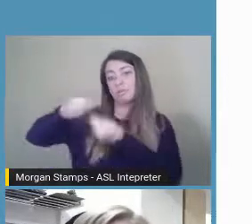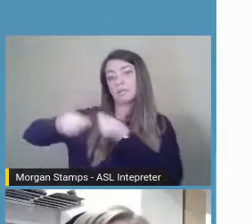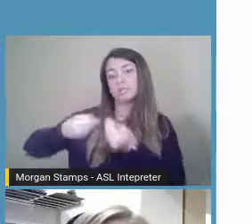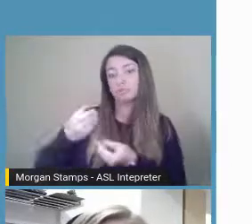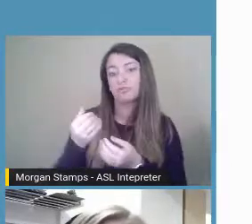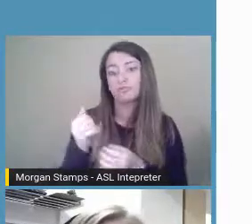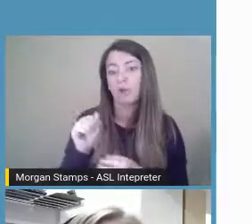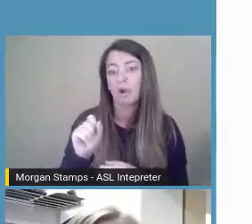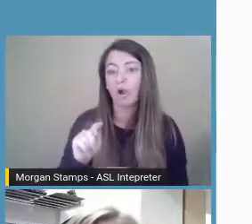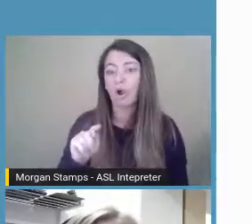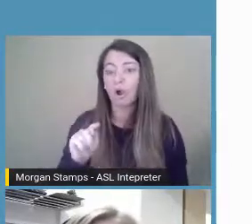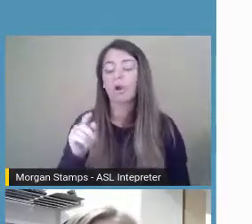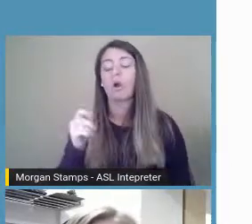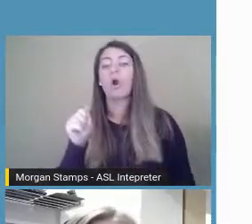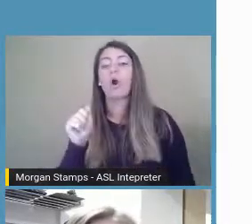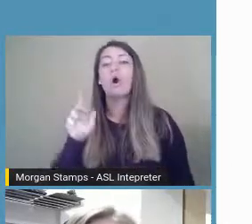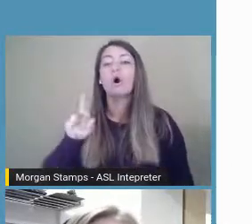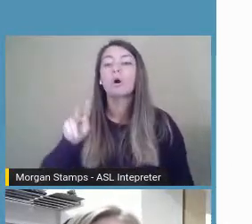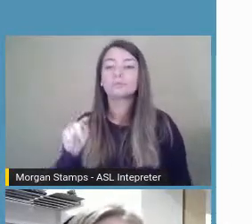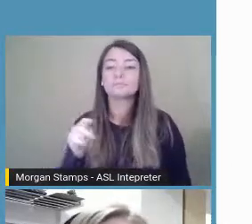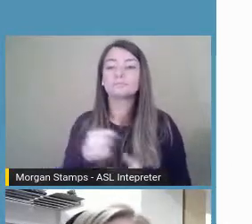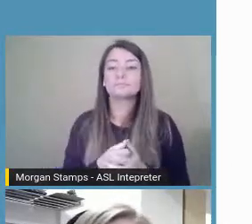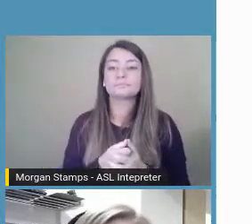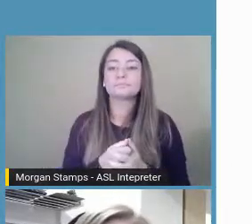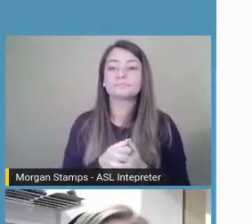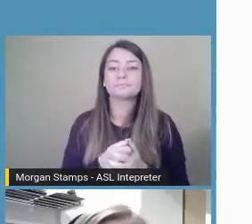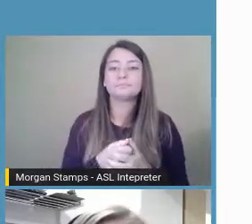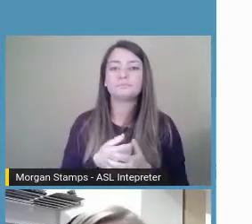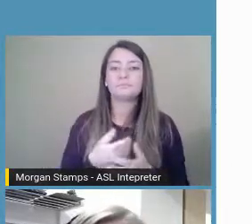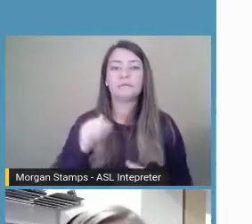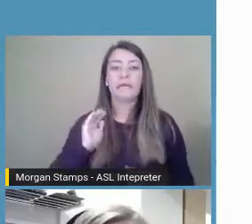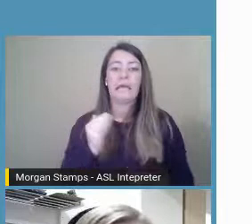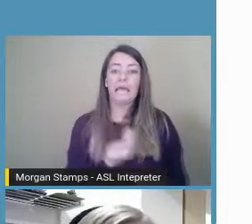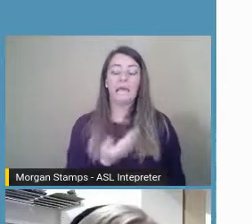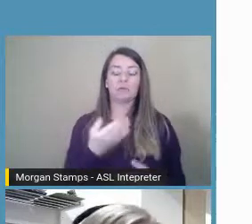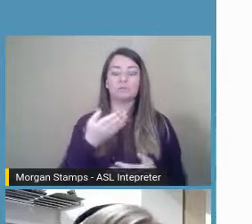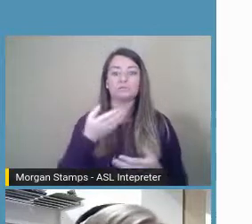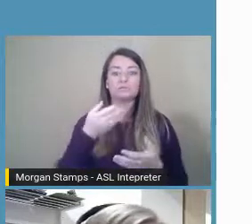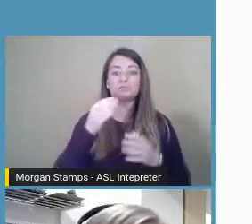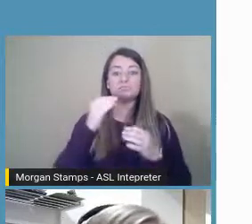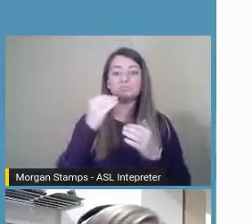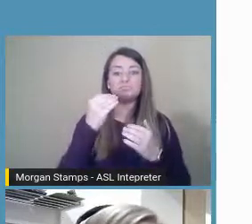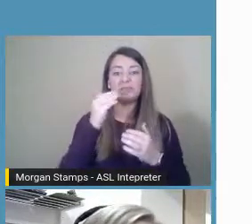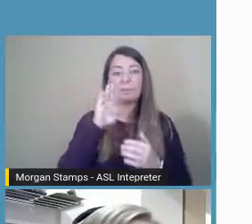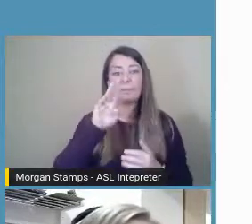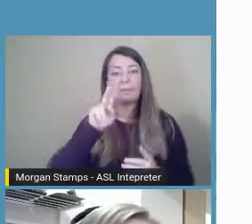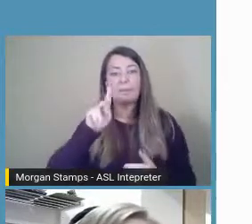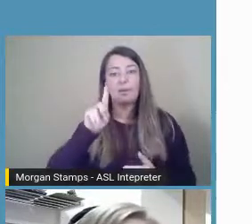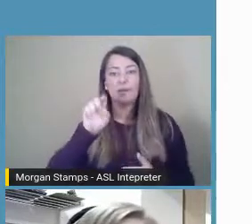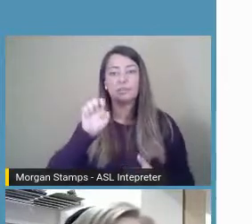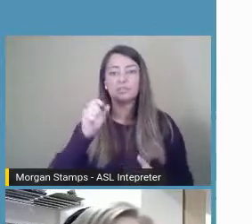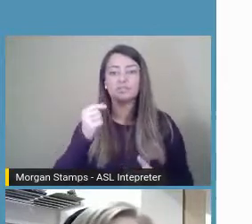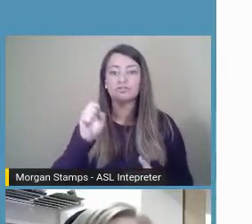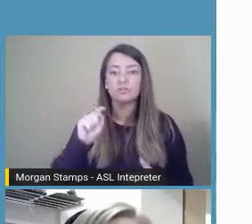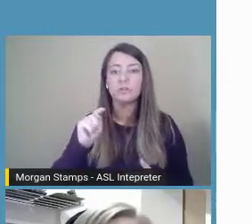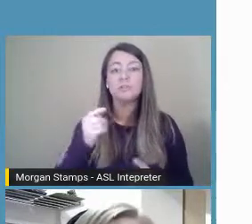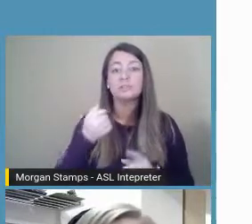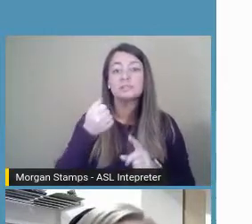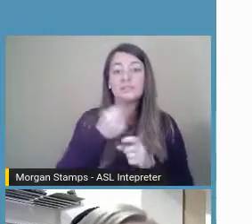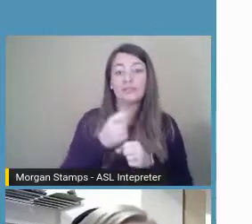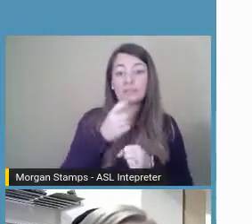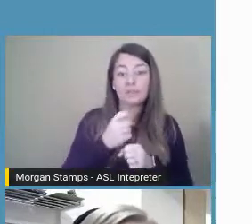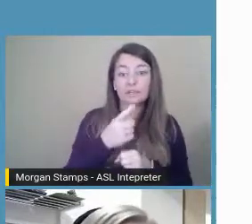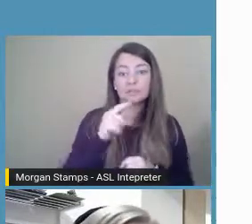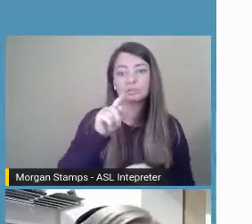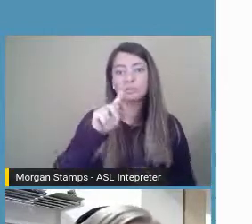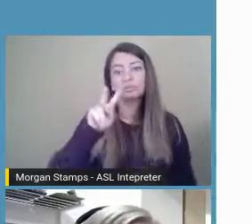open nights and didn't want to lose momentum during the COVID shutdown of uncertain duration. A small team of education and